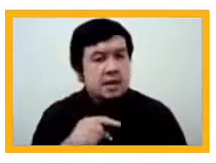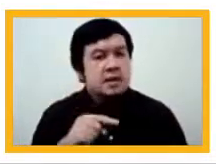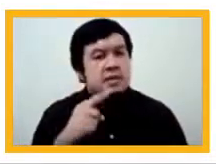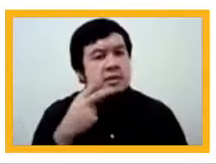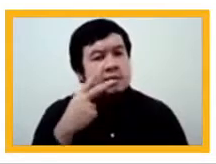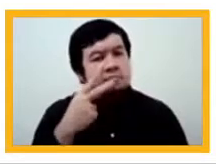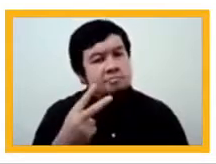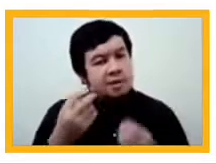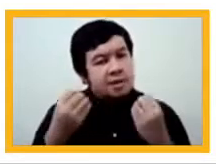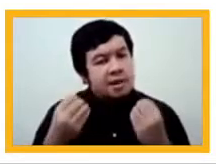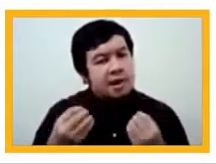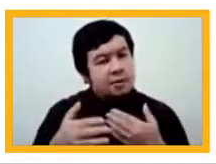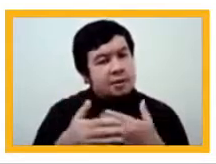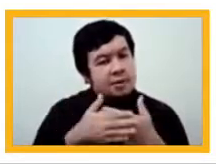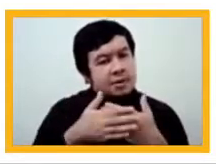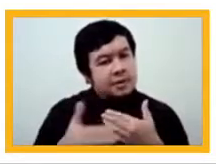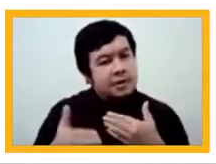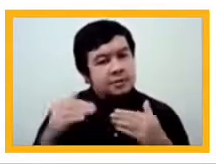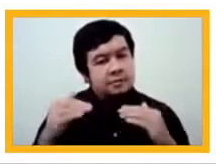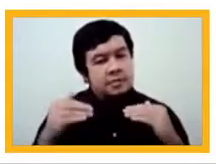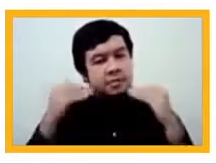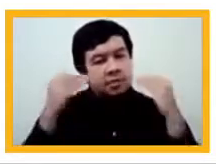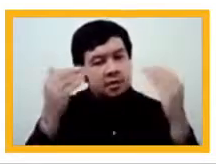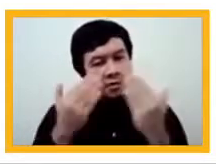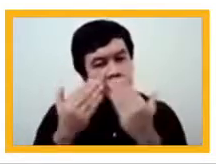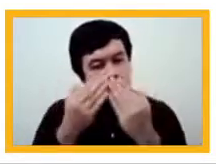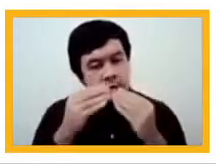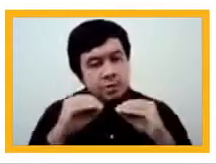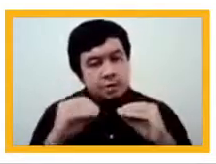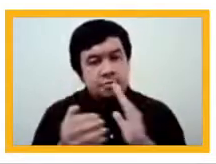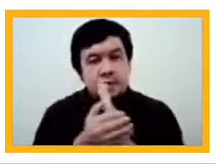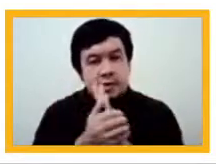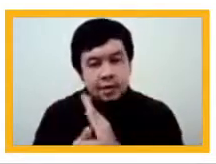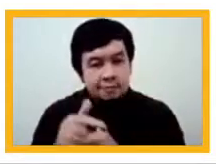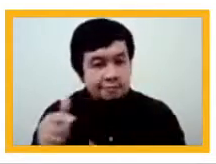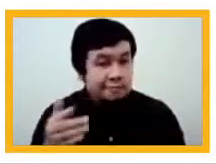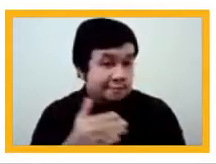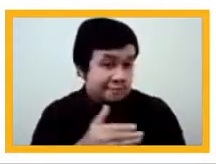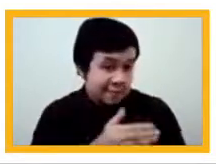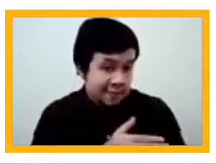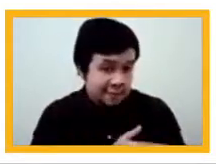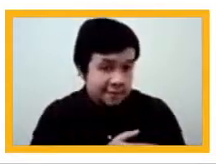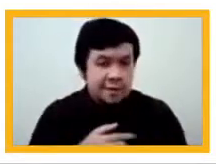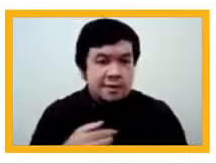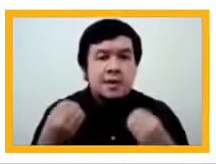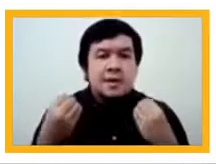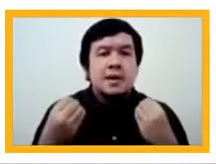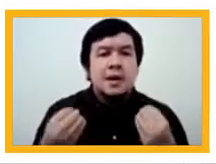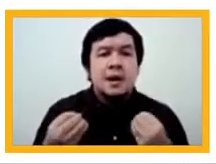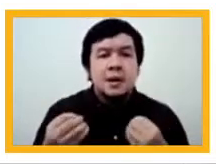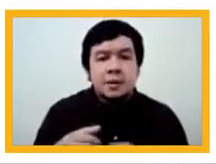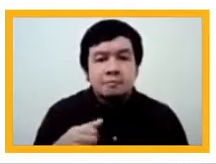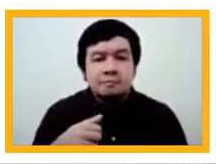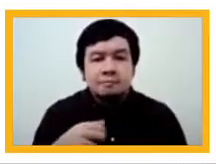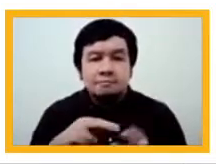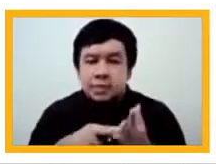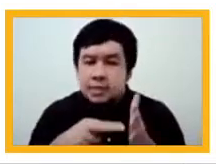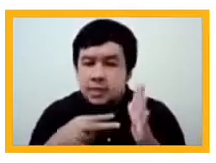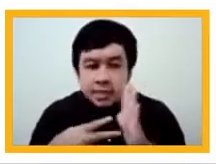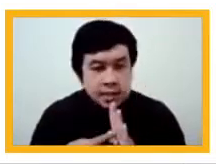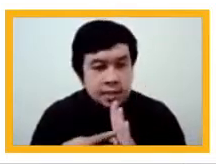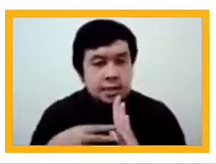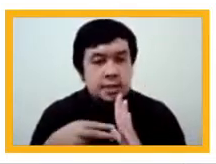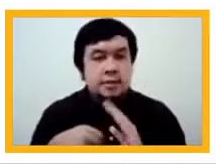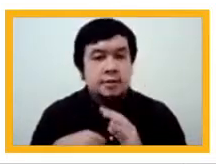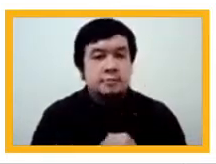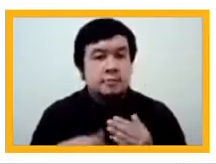skills development in different systems and what this means now for the next level of technology-driven higher